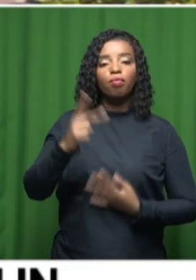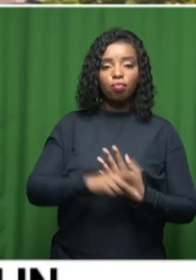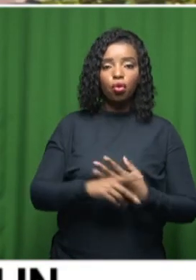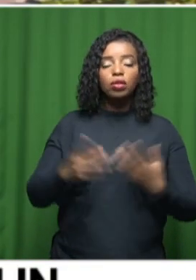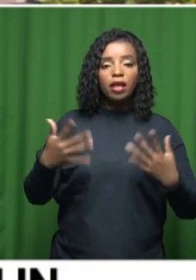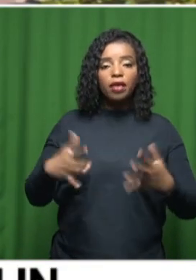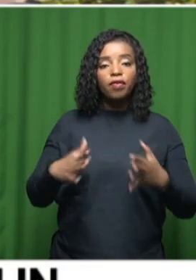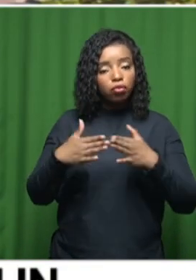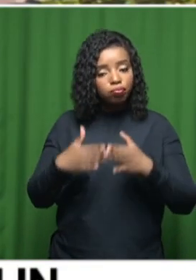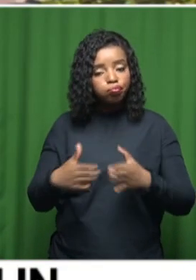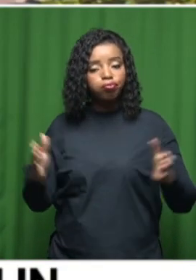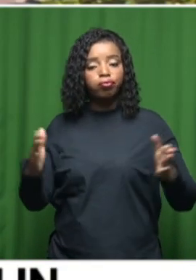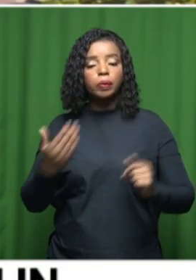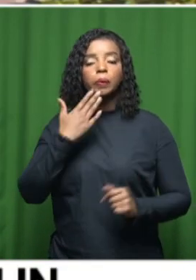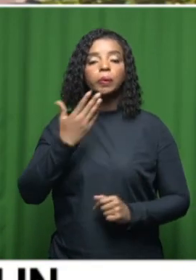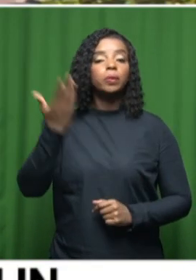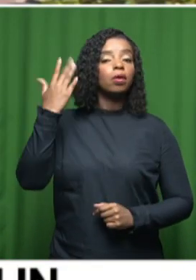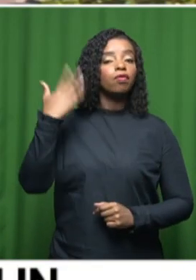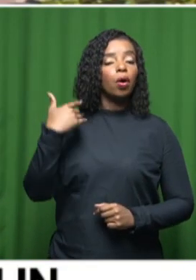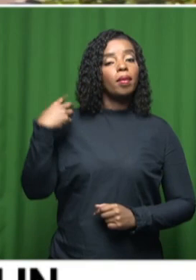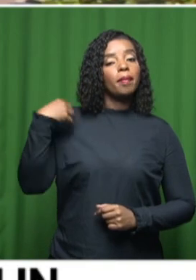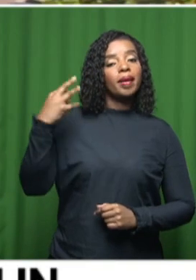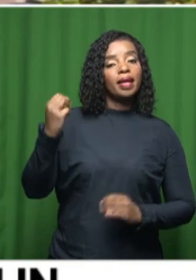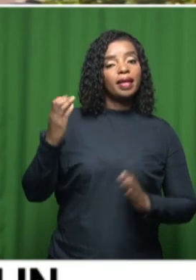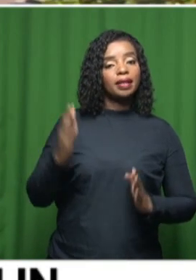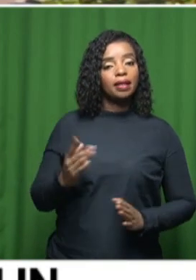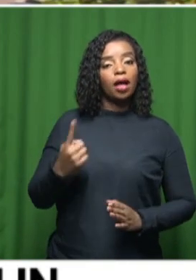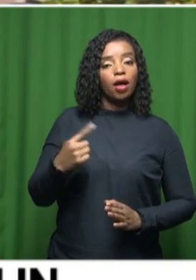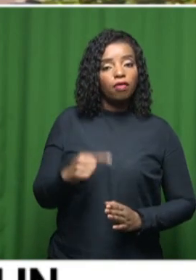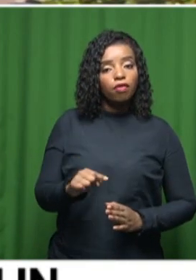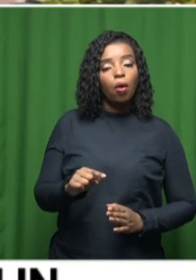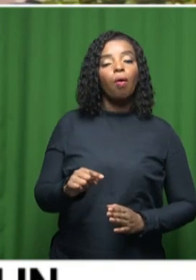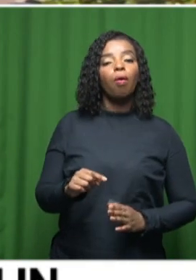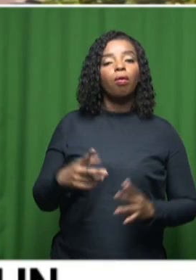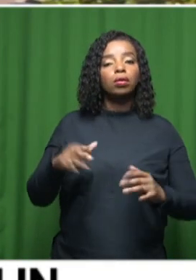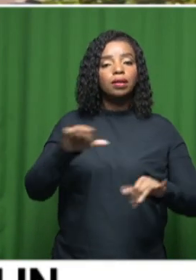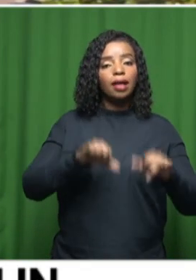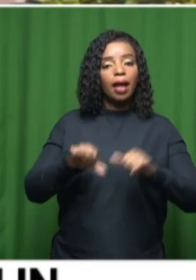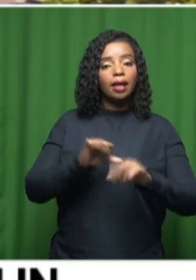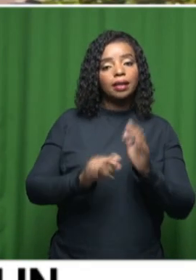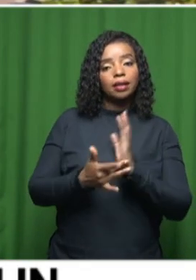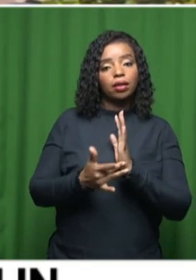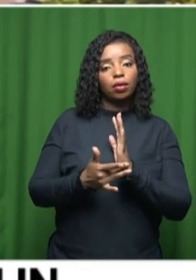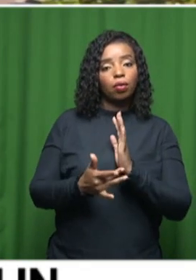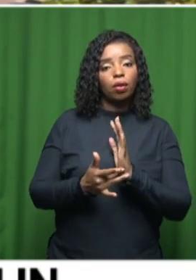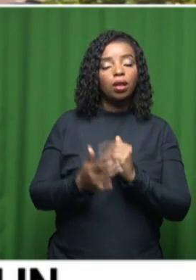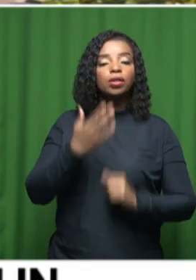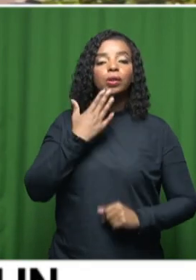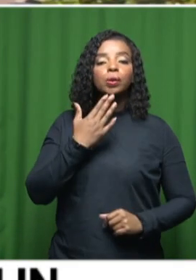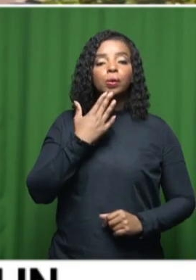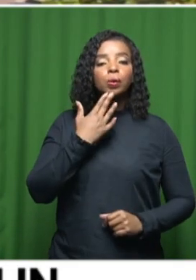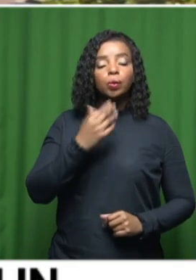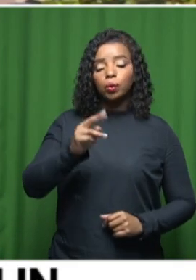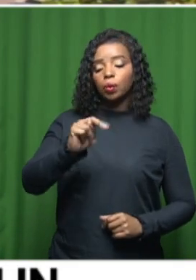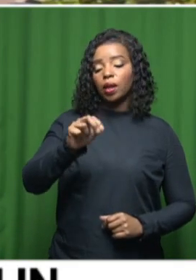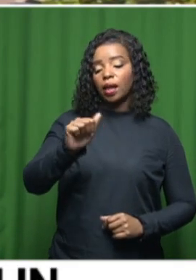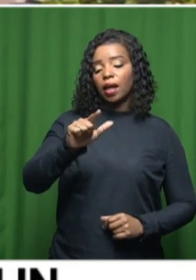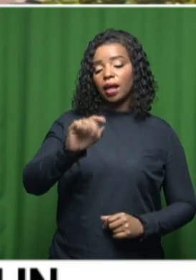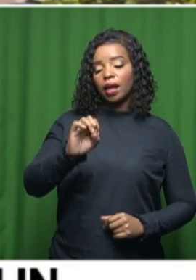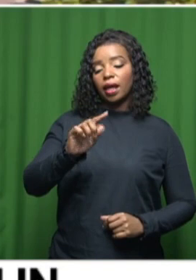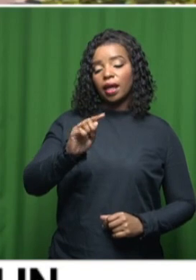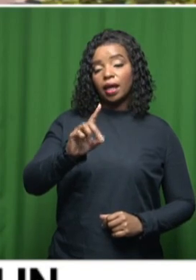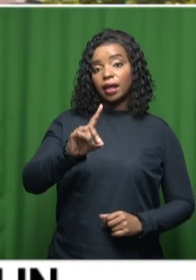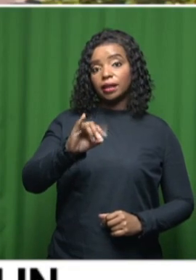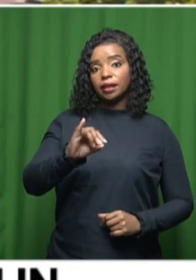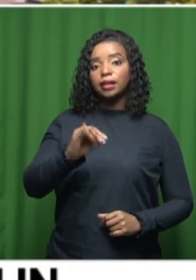the former Minister of Science and Technology, who's now the Minister of International Relations, Dr. Naledi Pandor, coming to